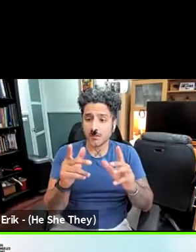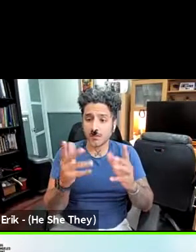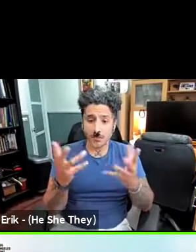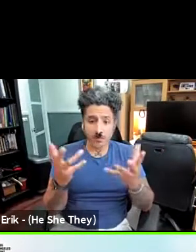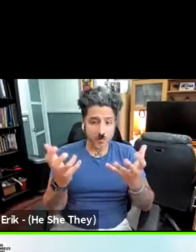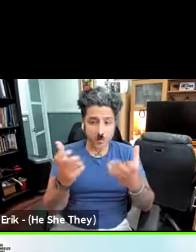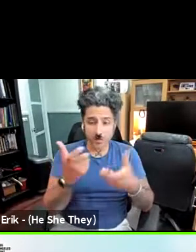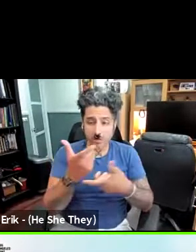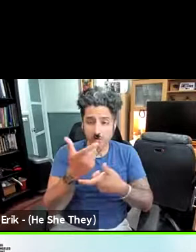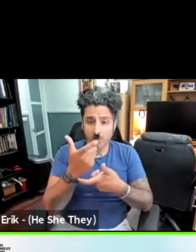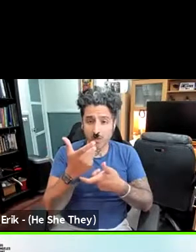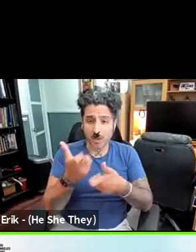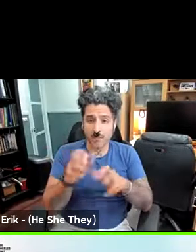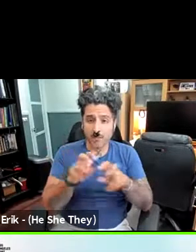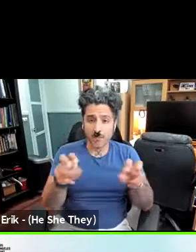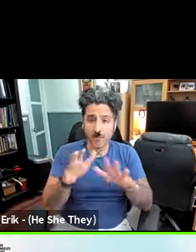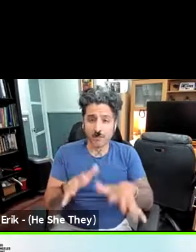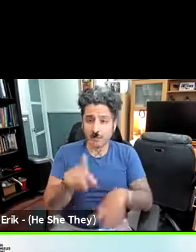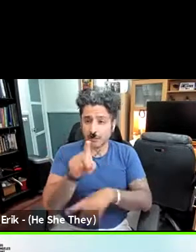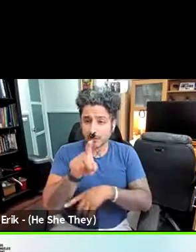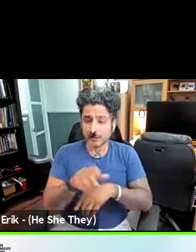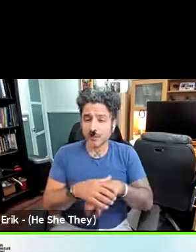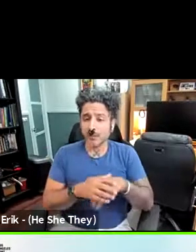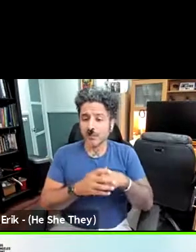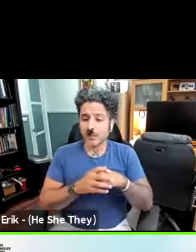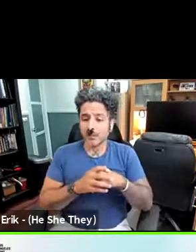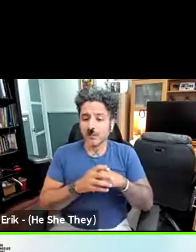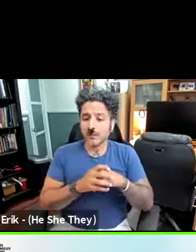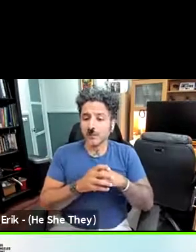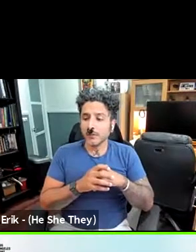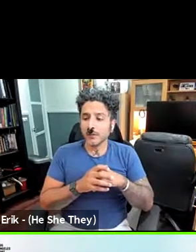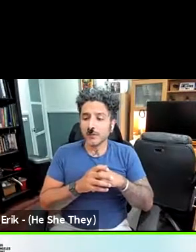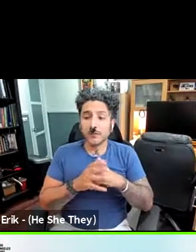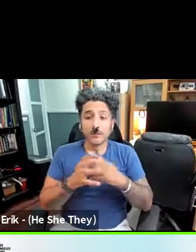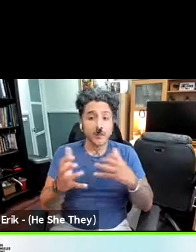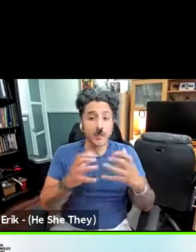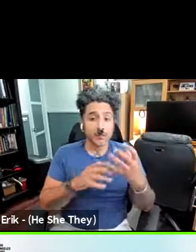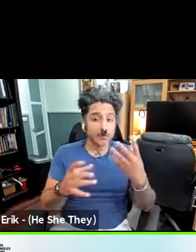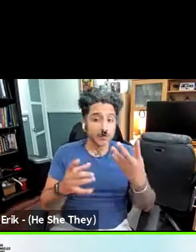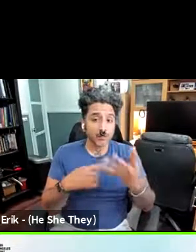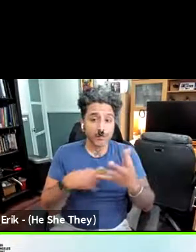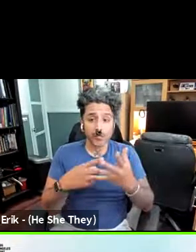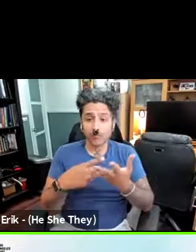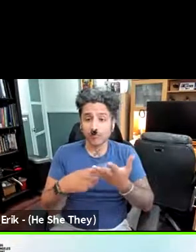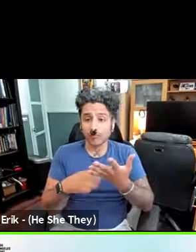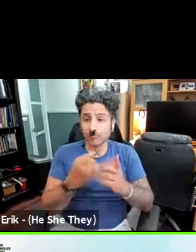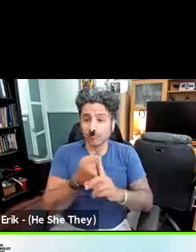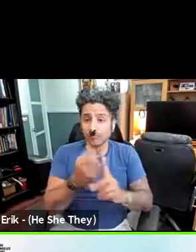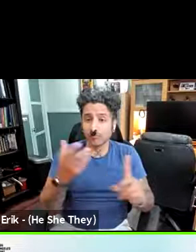our panelists? Anything that you want us to extend out?